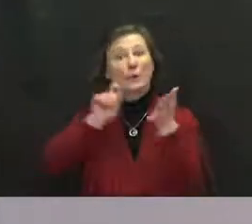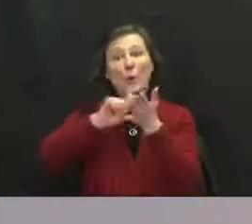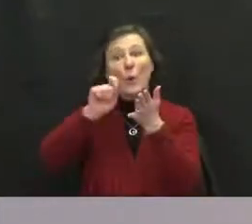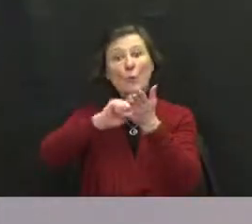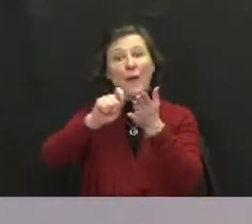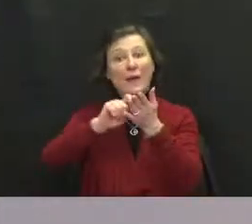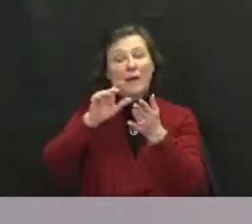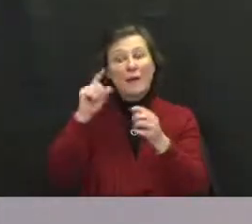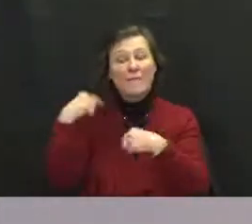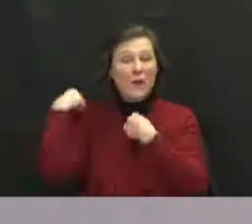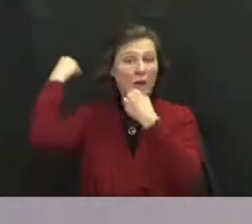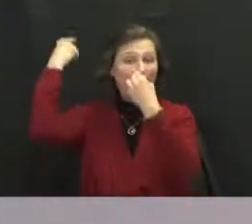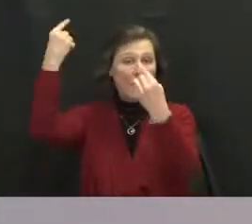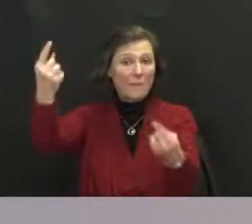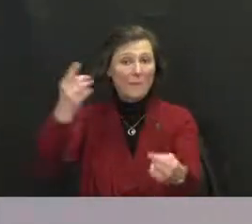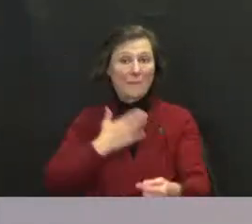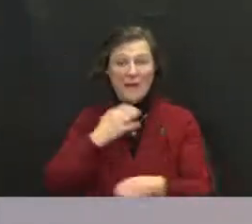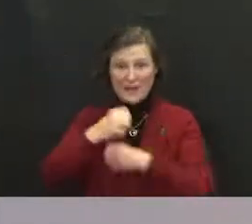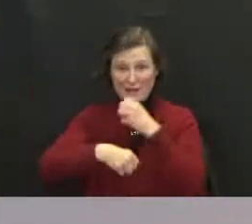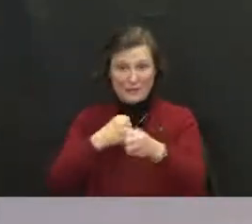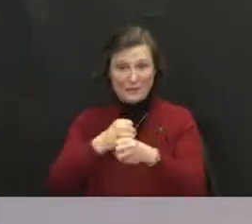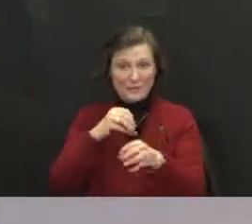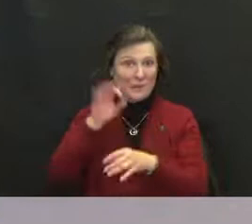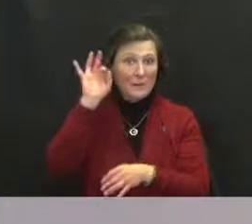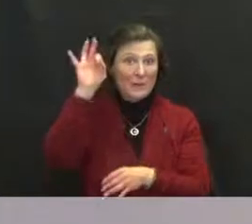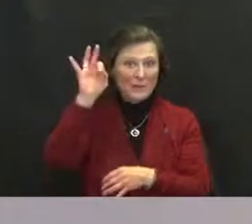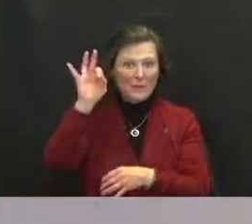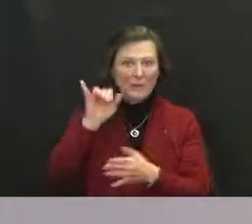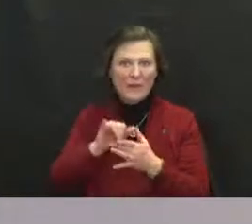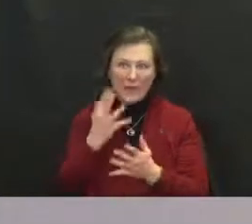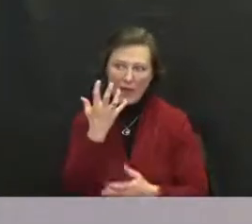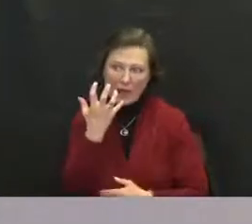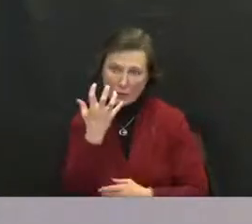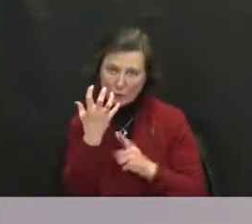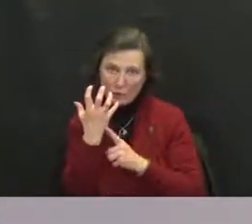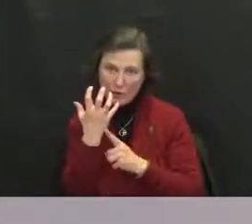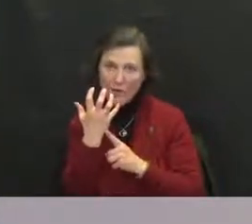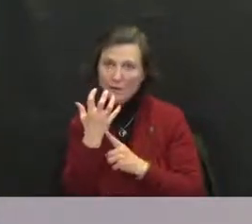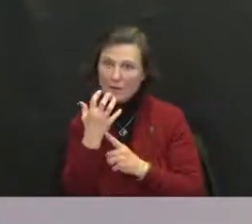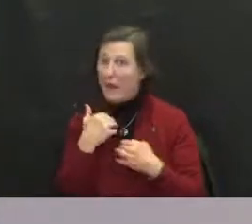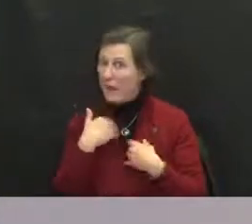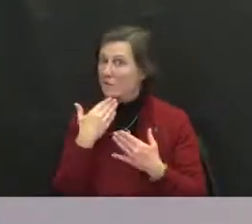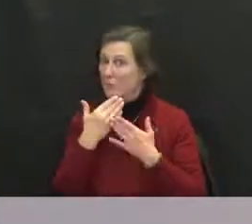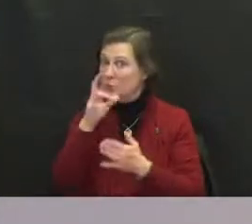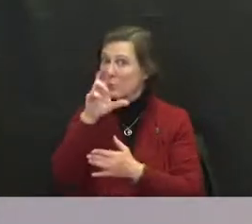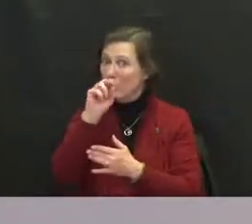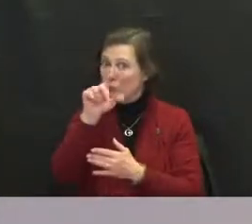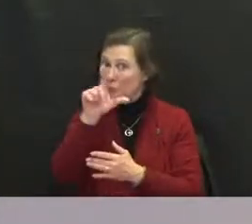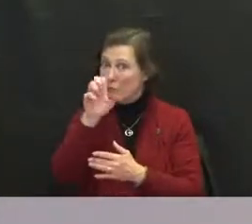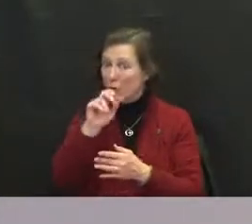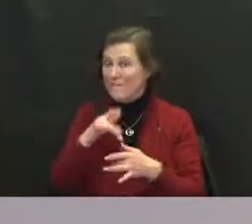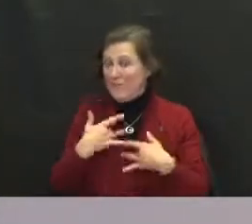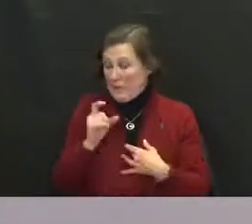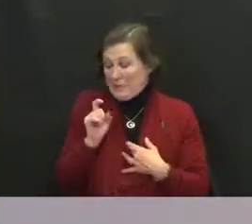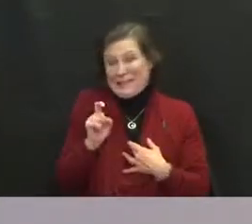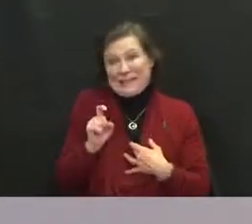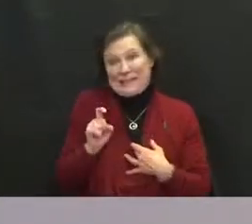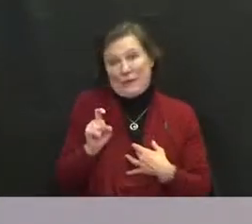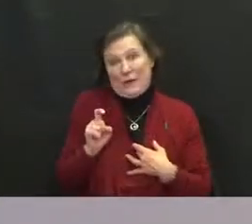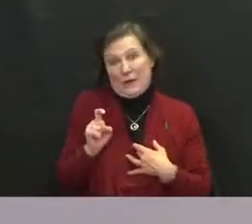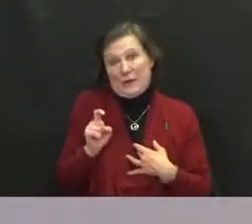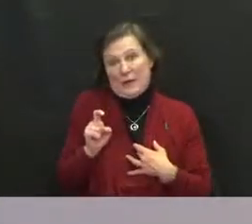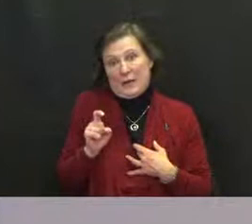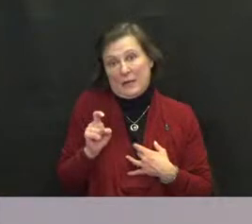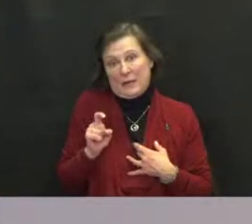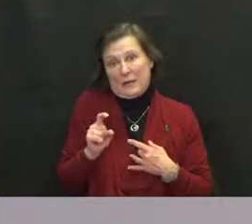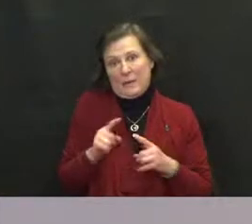all my years in the ministry. This anger, I think, plays a role. It's necessary.